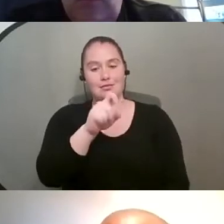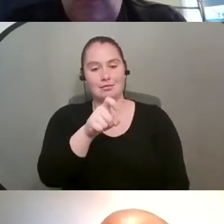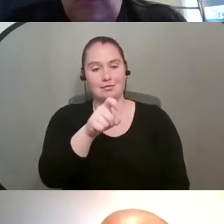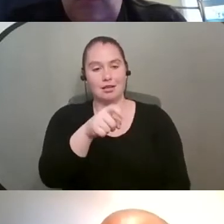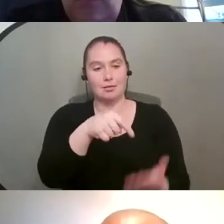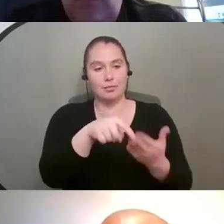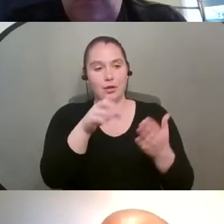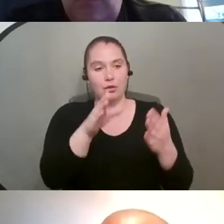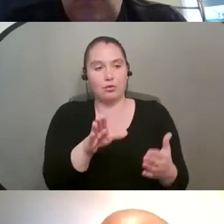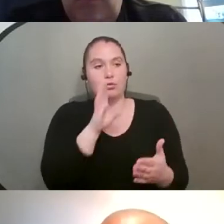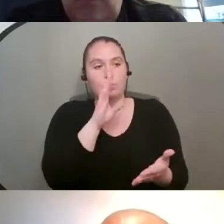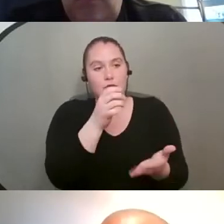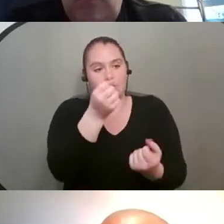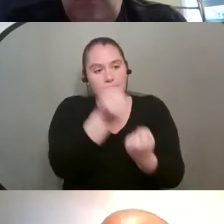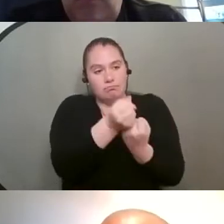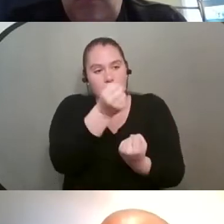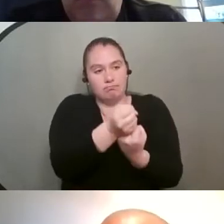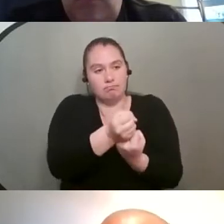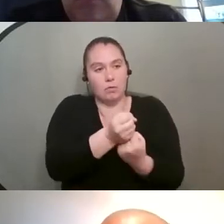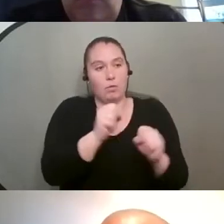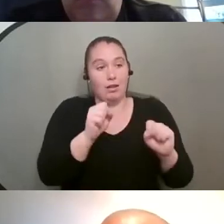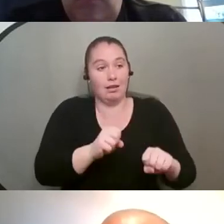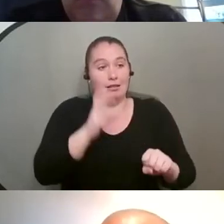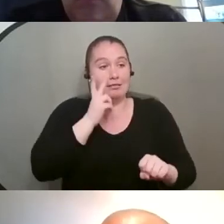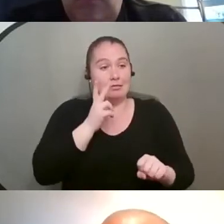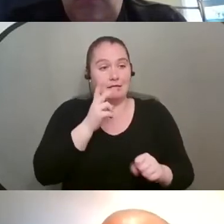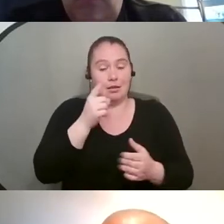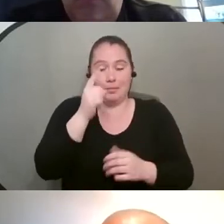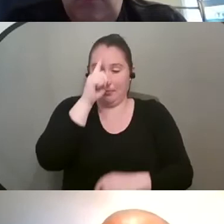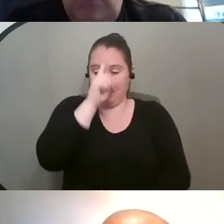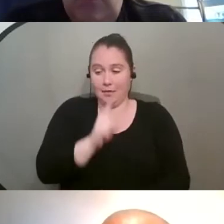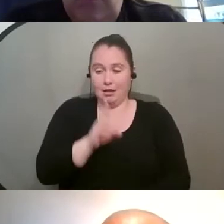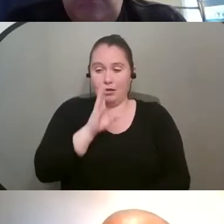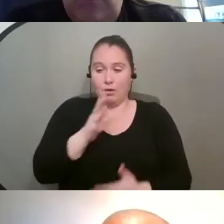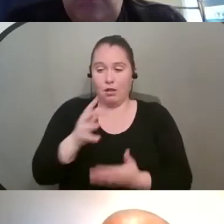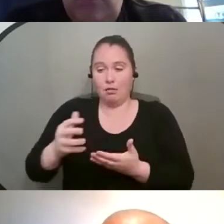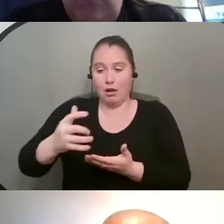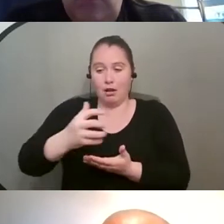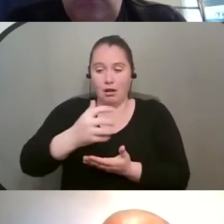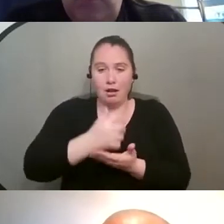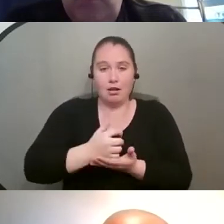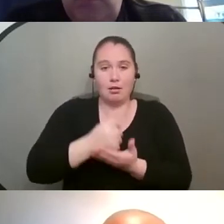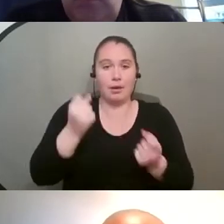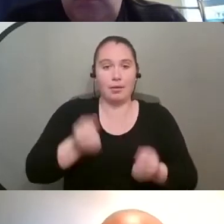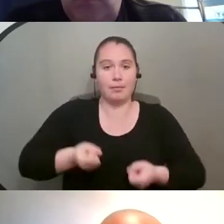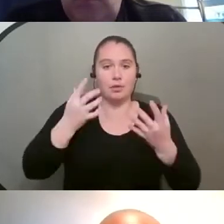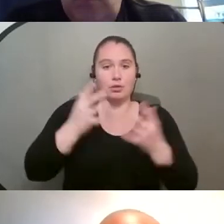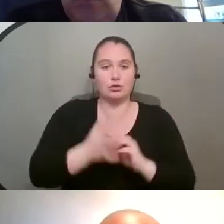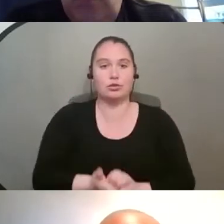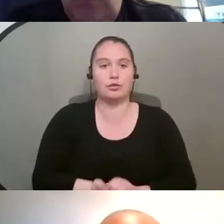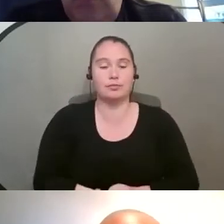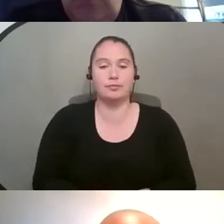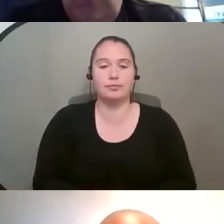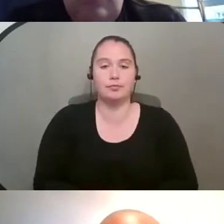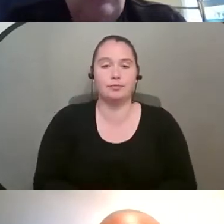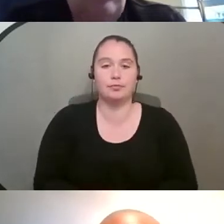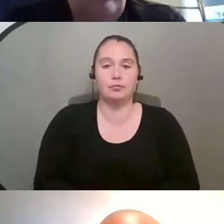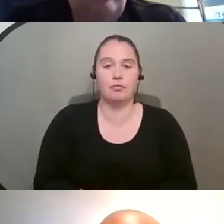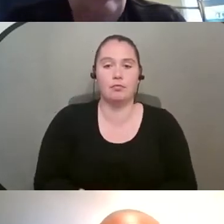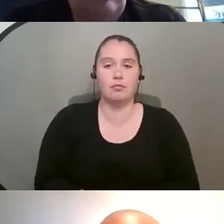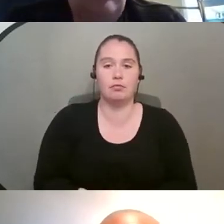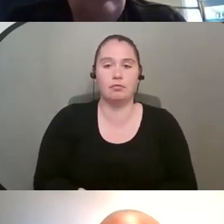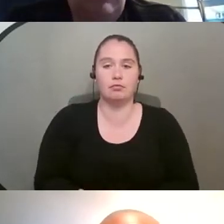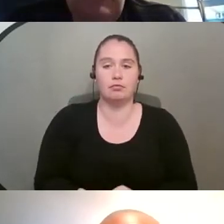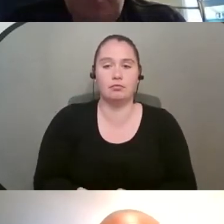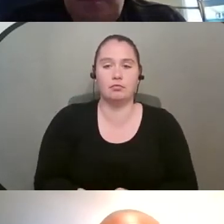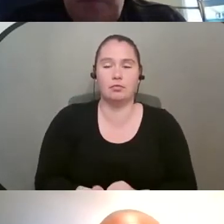we look at how much we can raise per penny. I think and I'm going off my memory, but I think we can